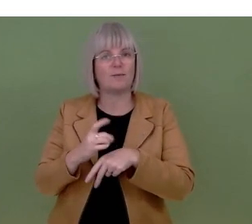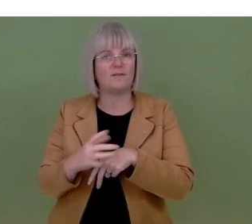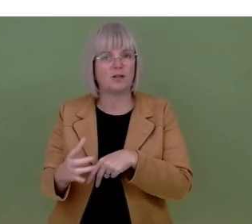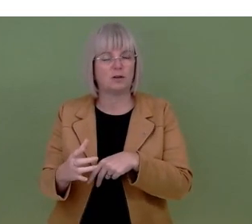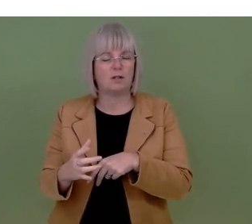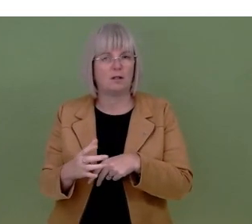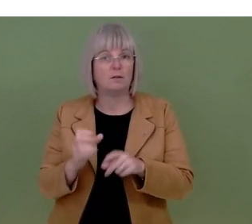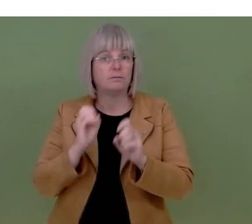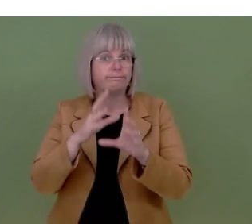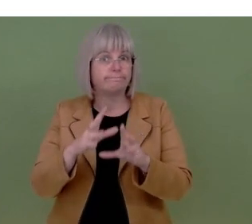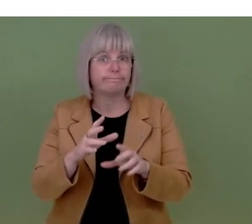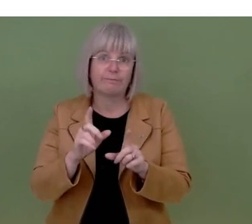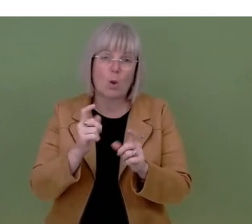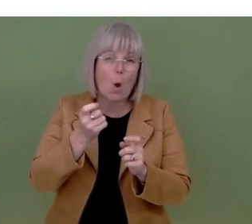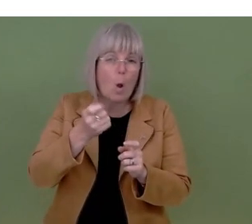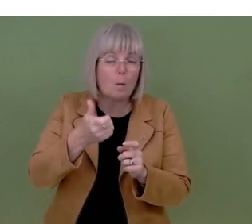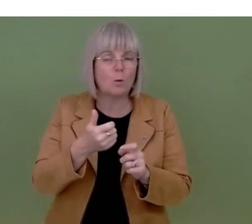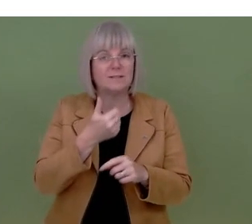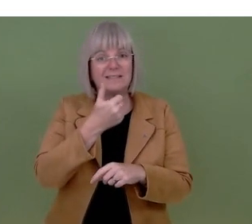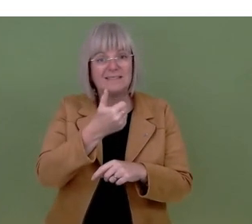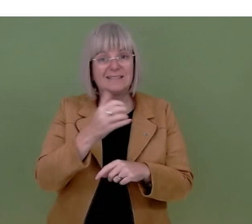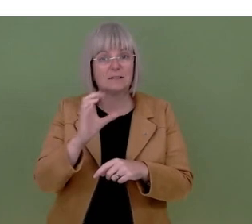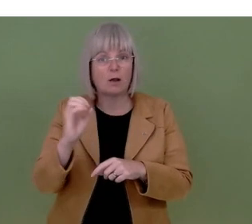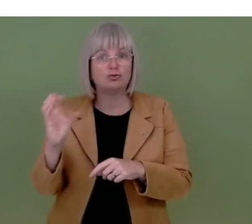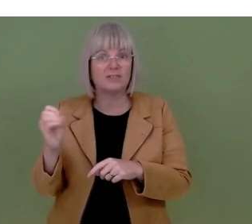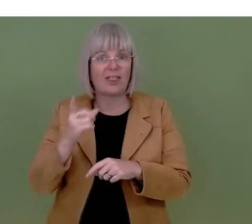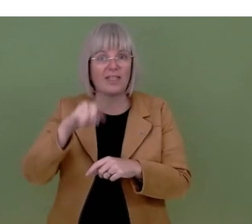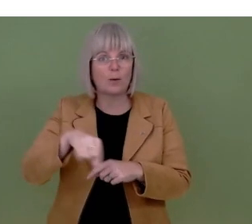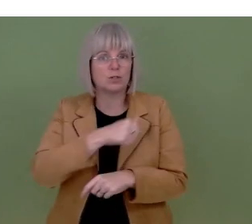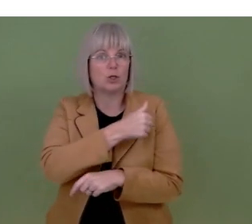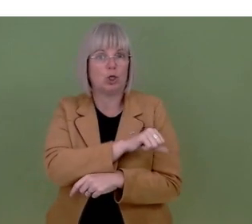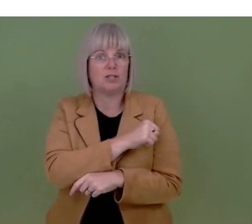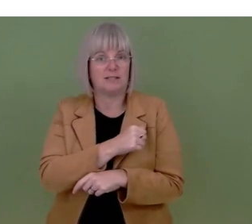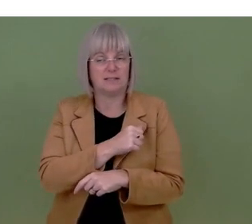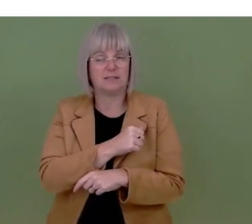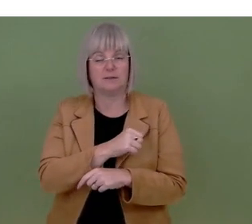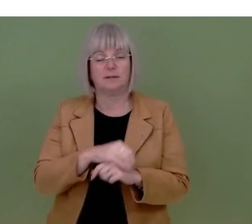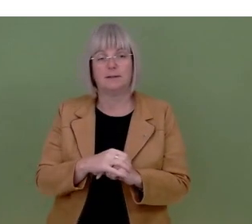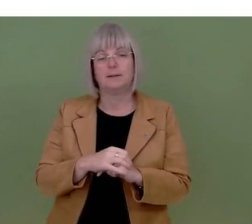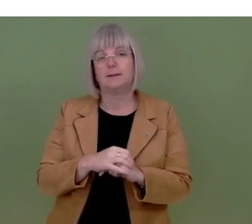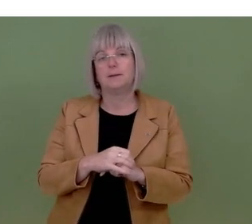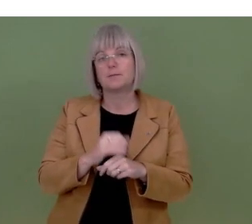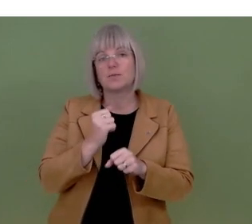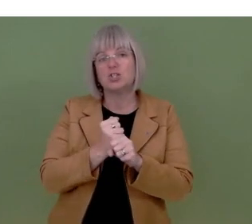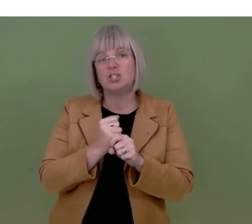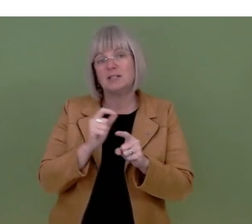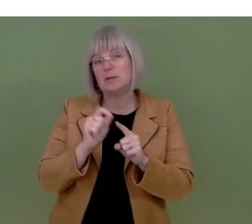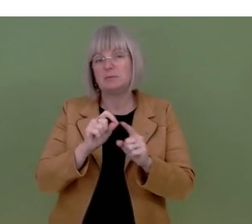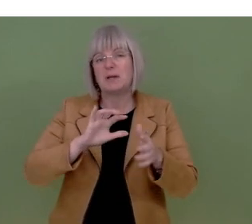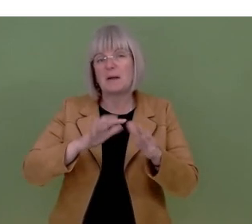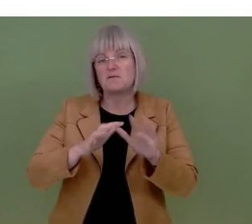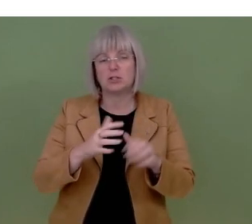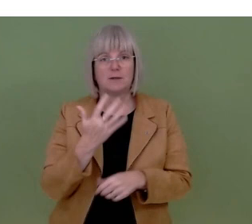600,000 nurses, just to mention one group. And GPs, in fact, have an average of 5 million consultations during their